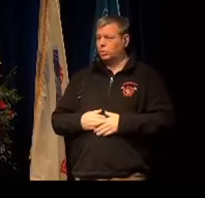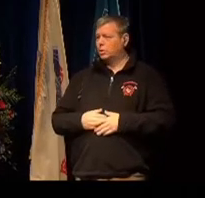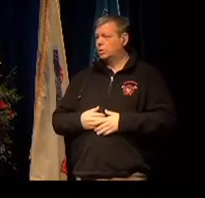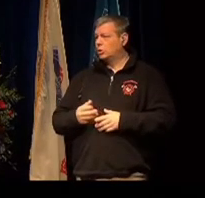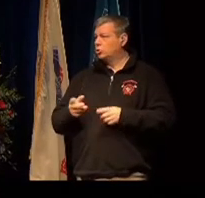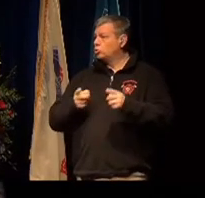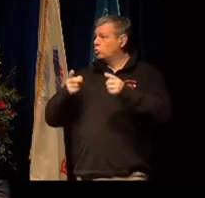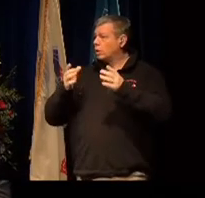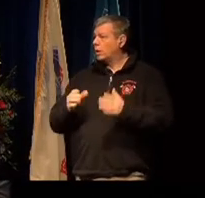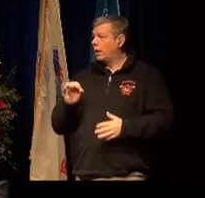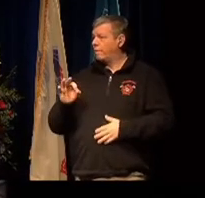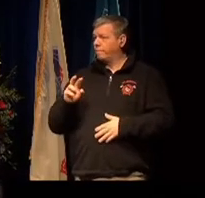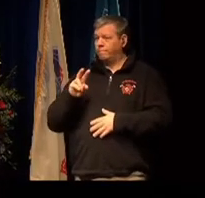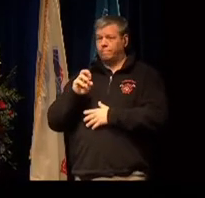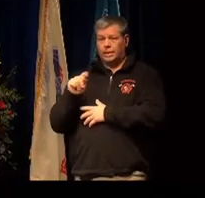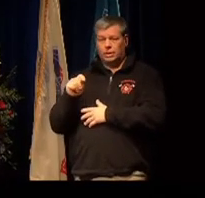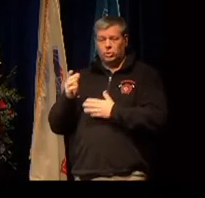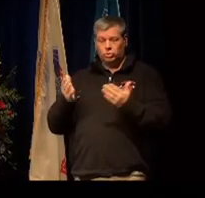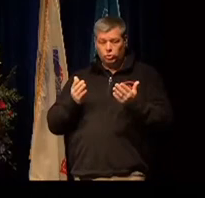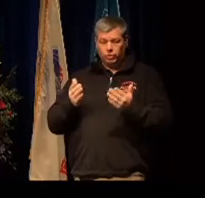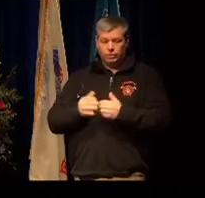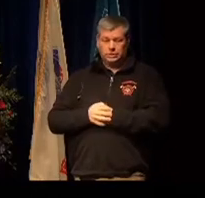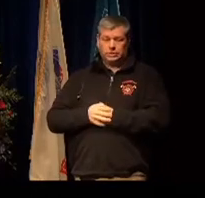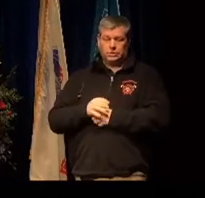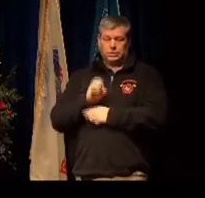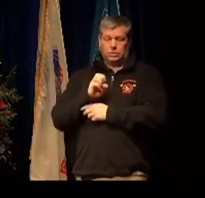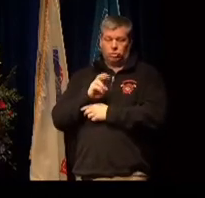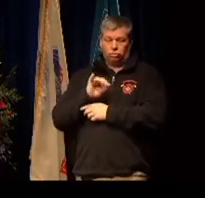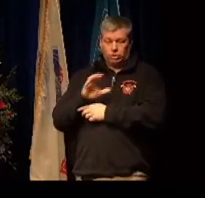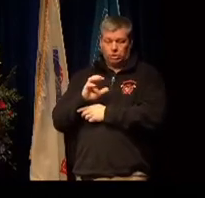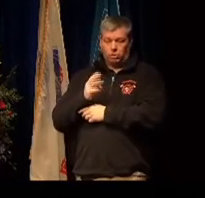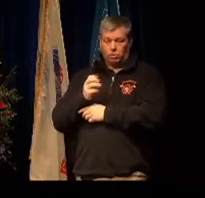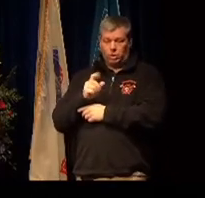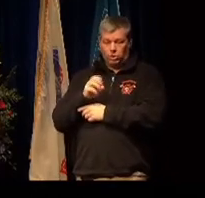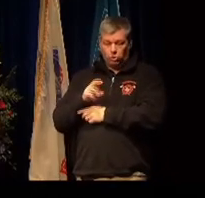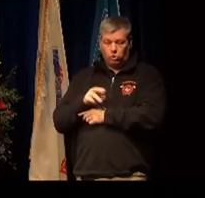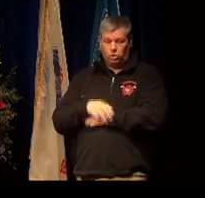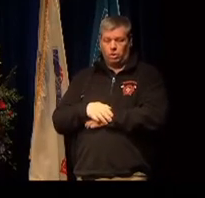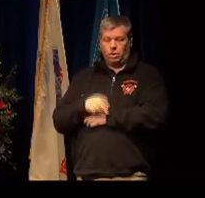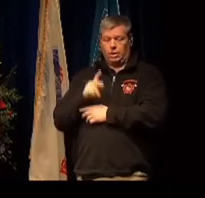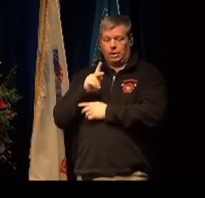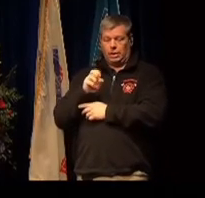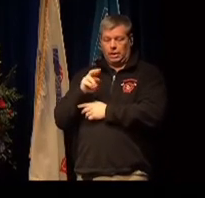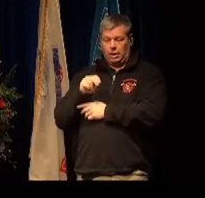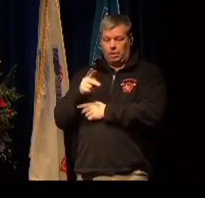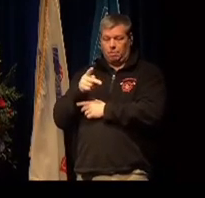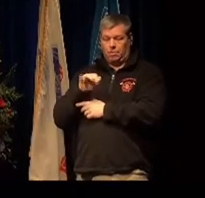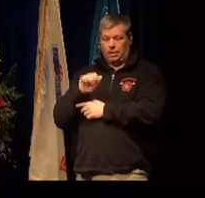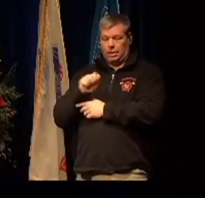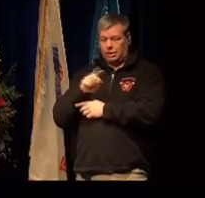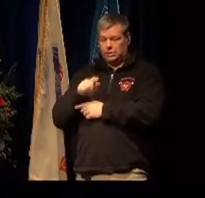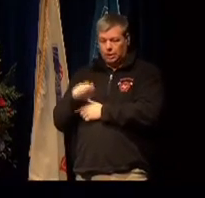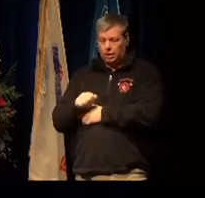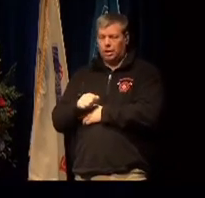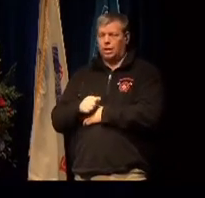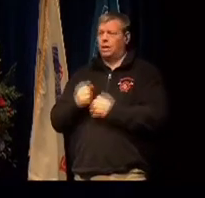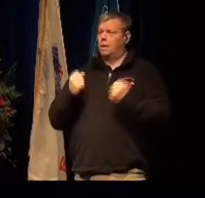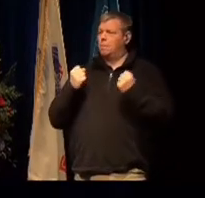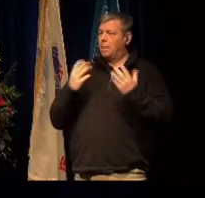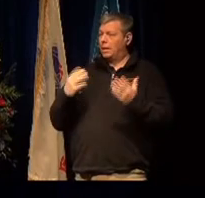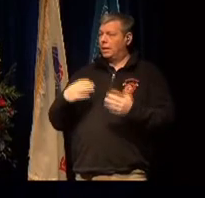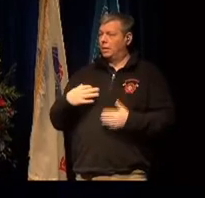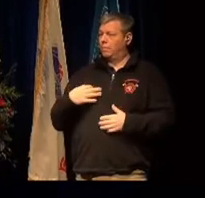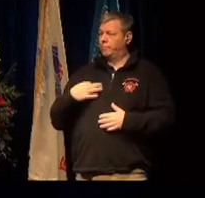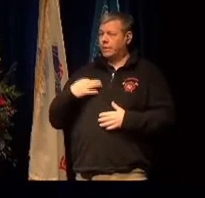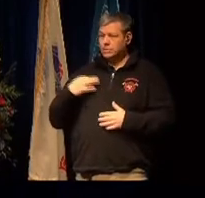Eric Wheeler and Ken Piazza and Dr. Peter Zernowski, all part of the veterans community that have been a part